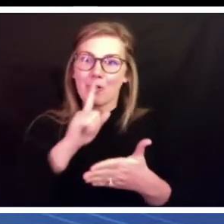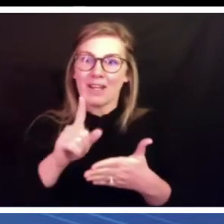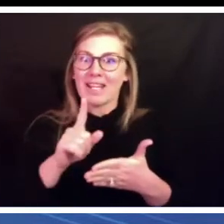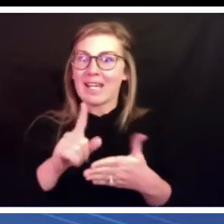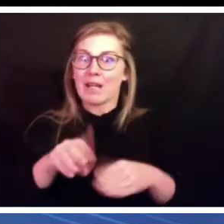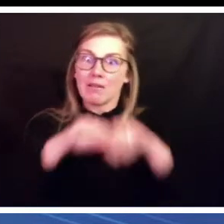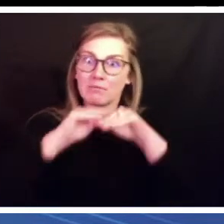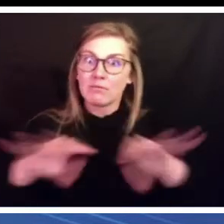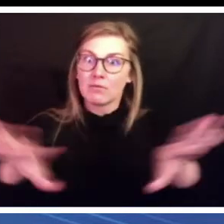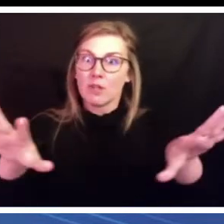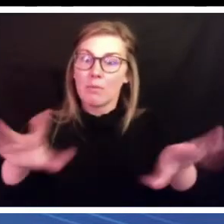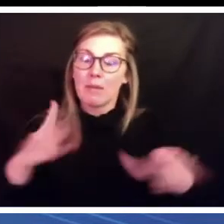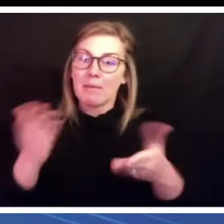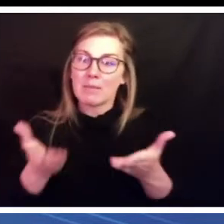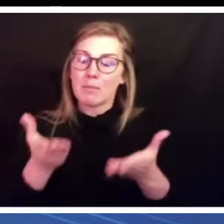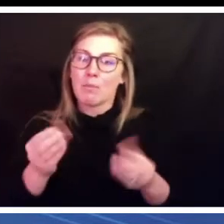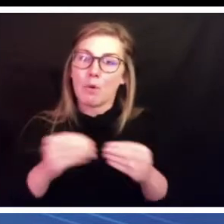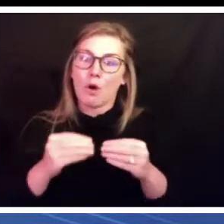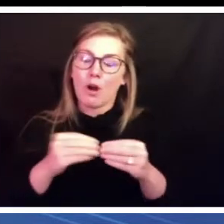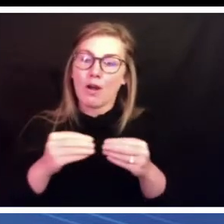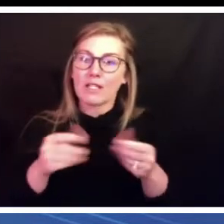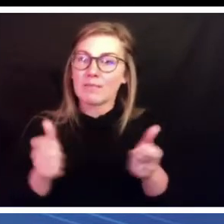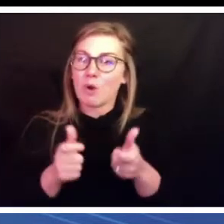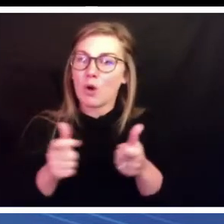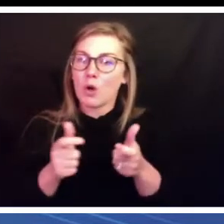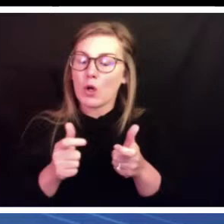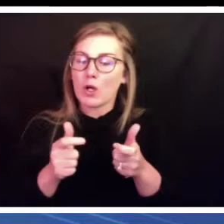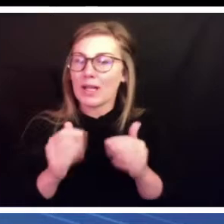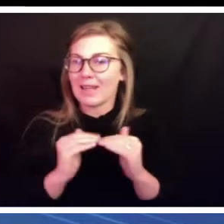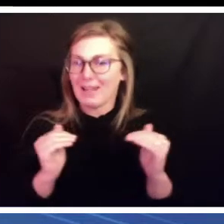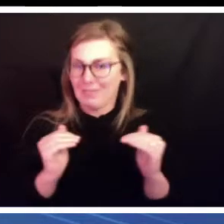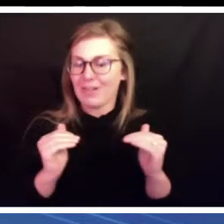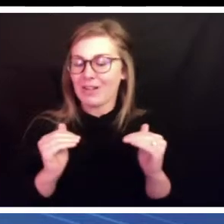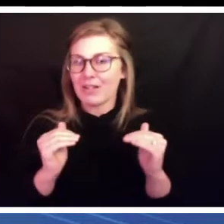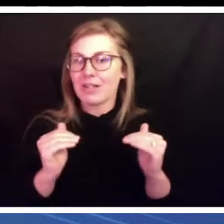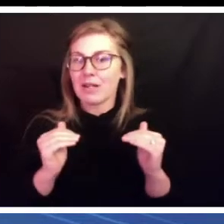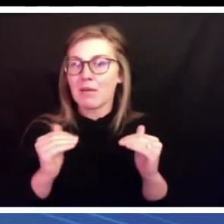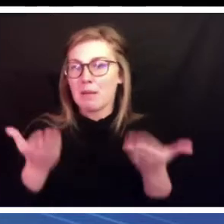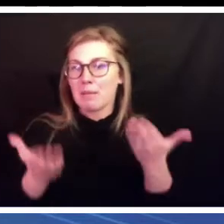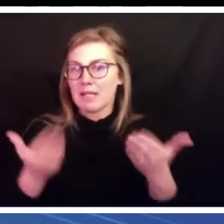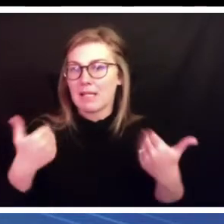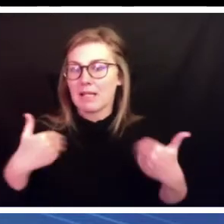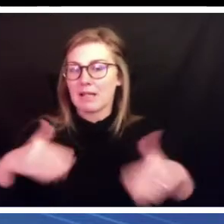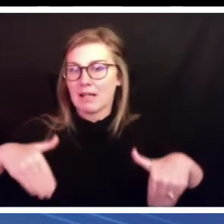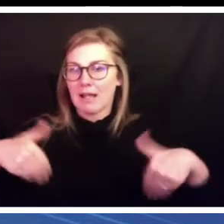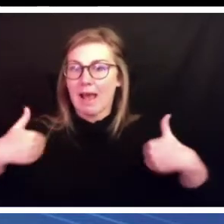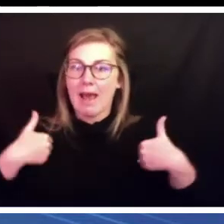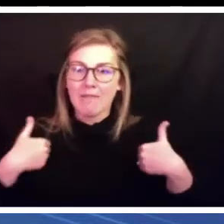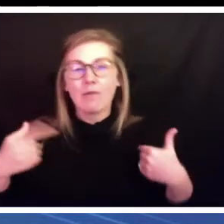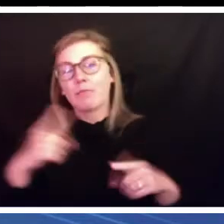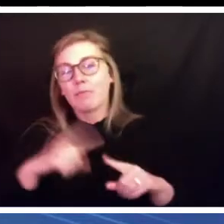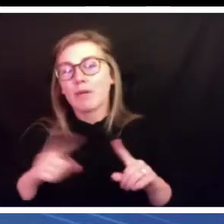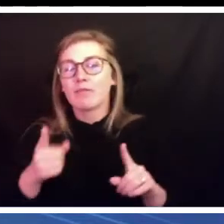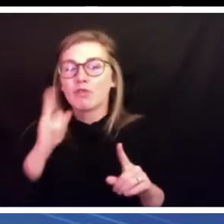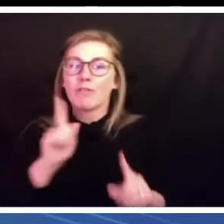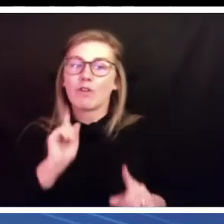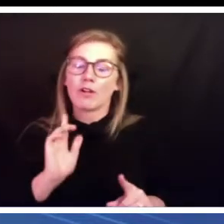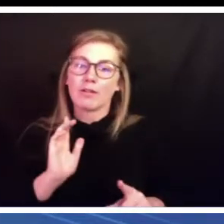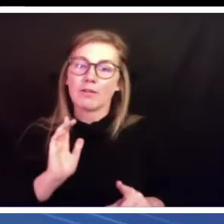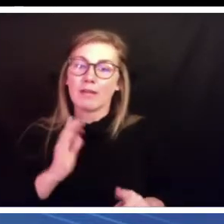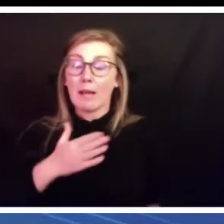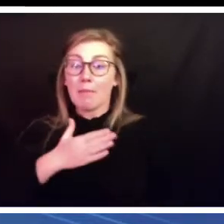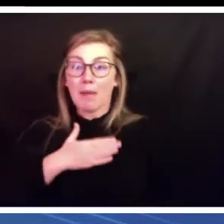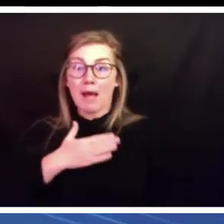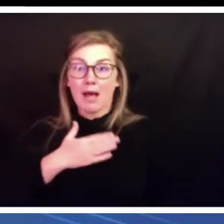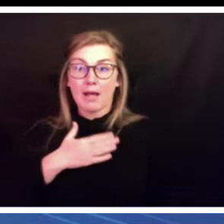with Feeling Through for instance, which is, you know, one of the, the many films out there that was made on a budget. And in our case, it's a short film, so it's a lot